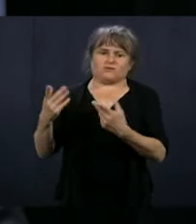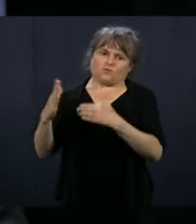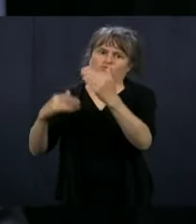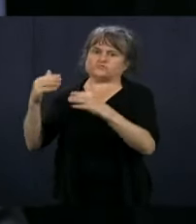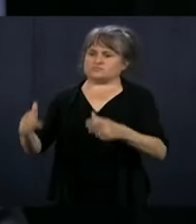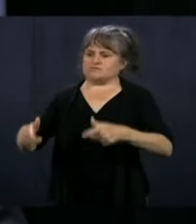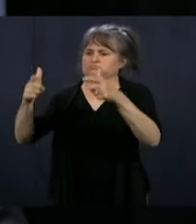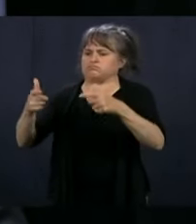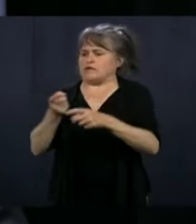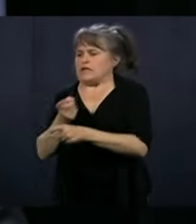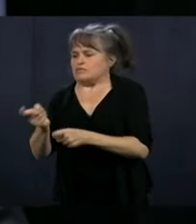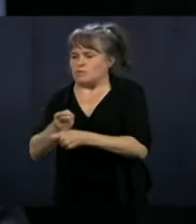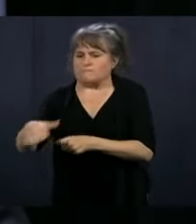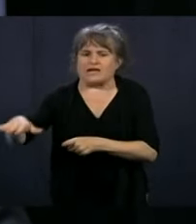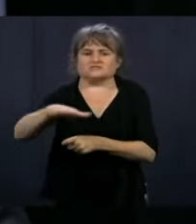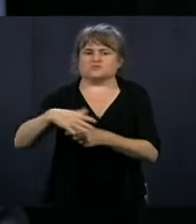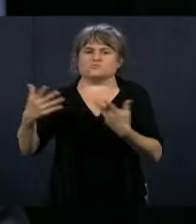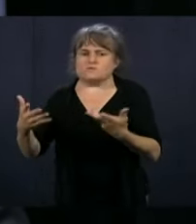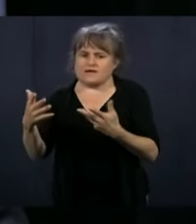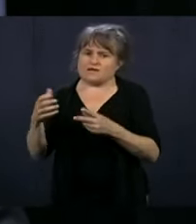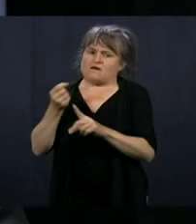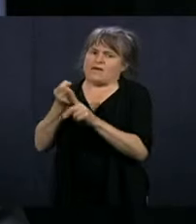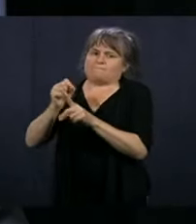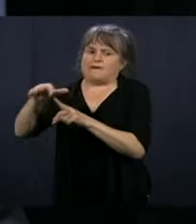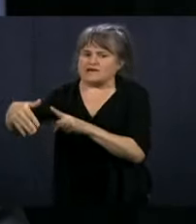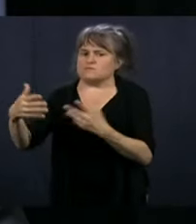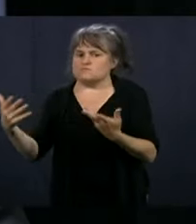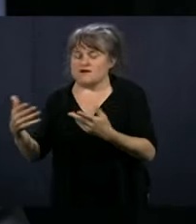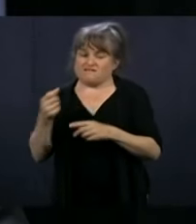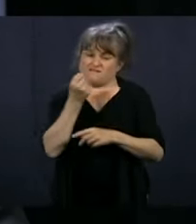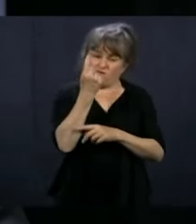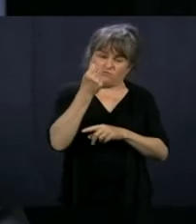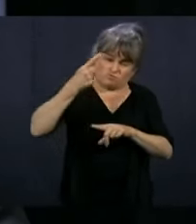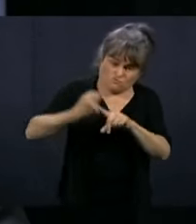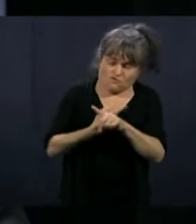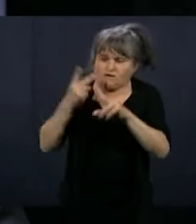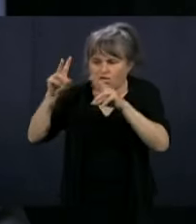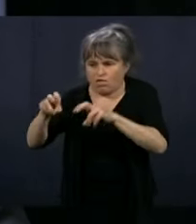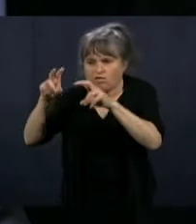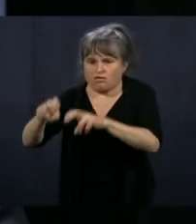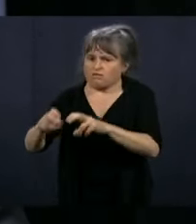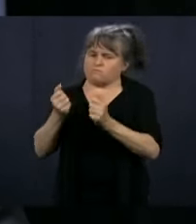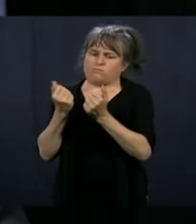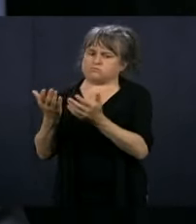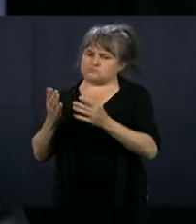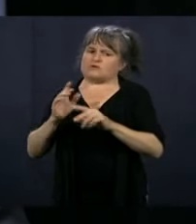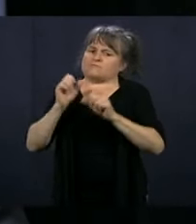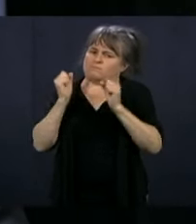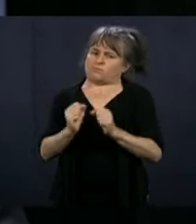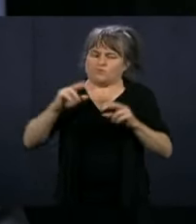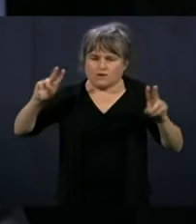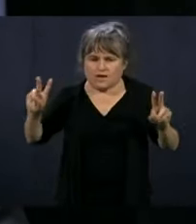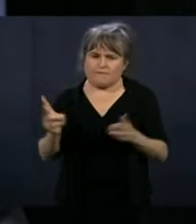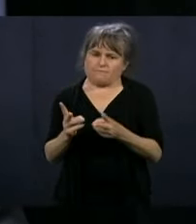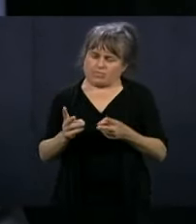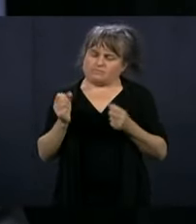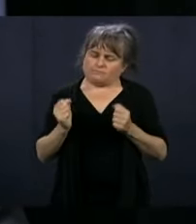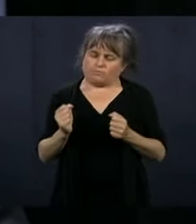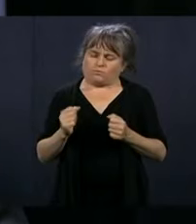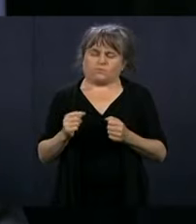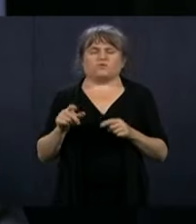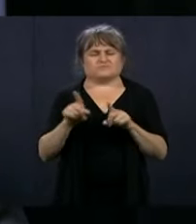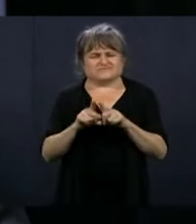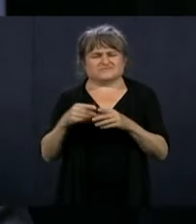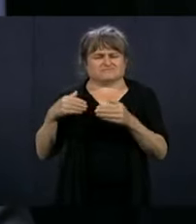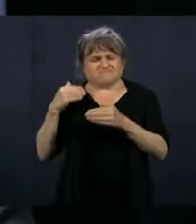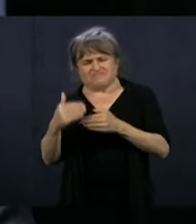requires necessarily 11 months. I think that the work can very well be done much more quickly. So there is a process as well that